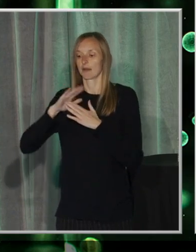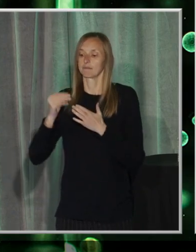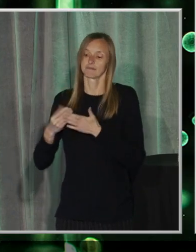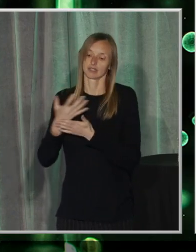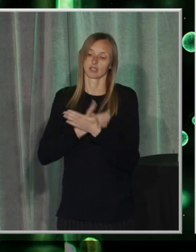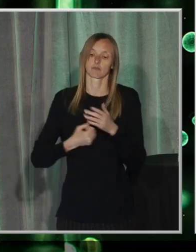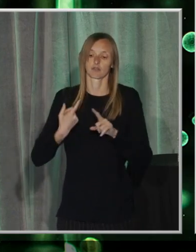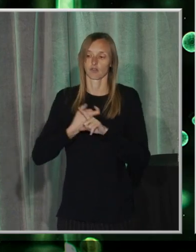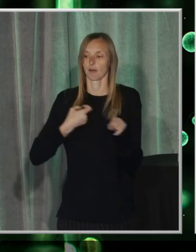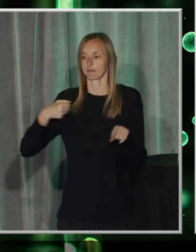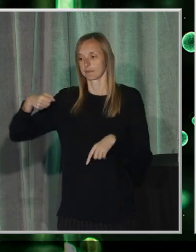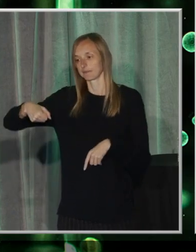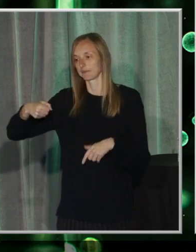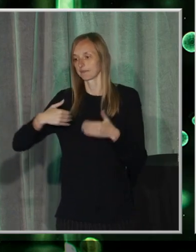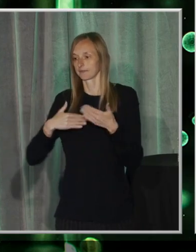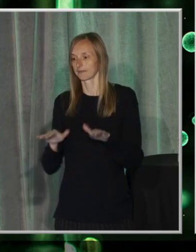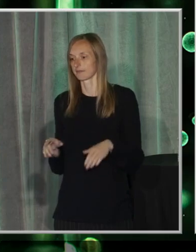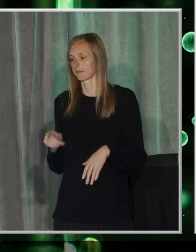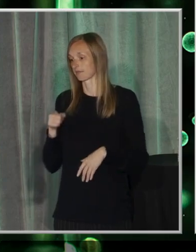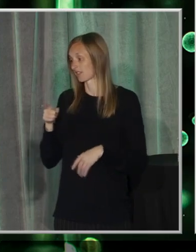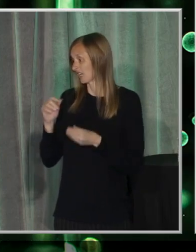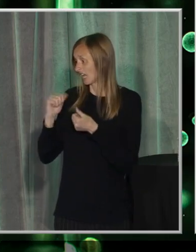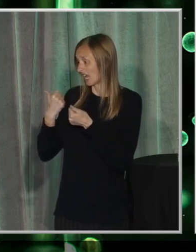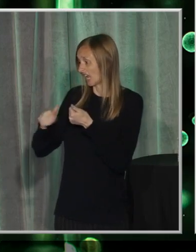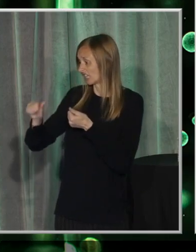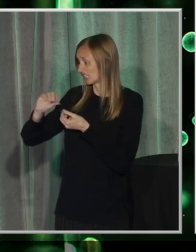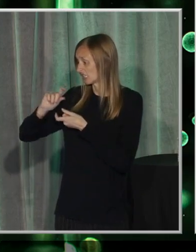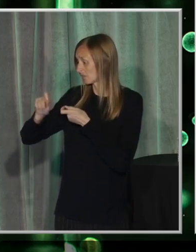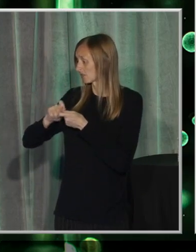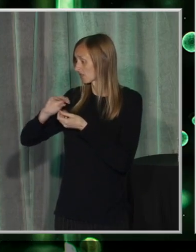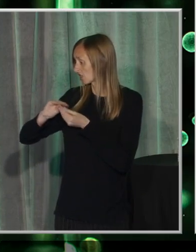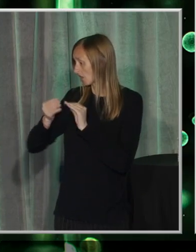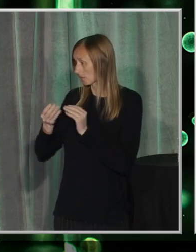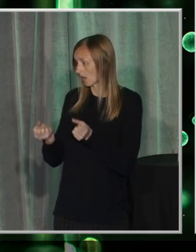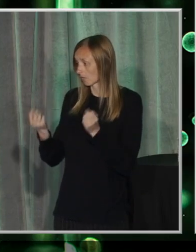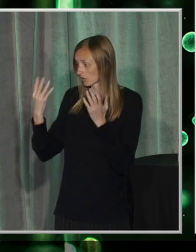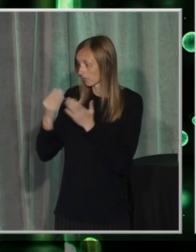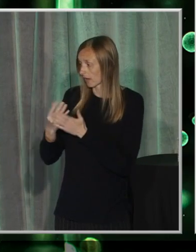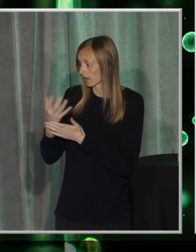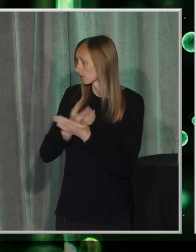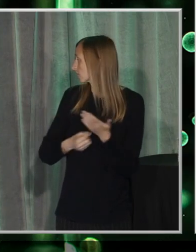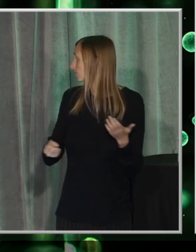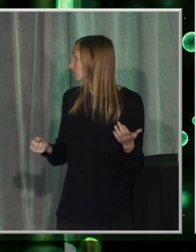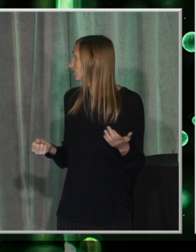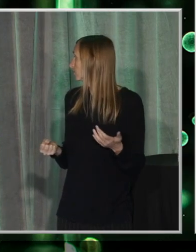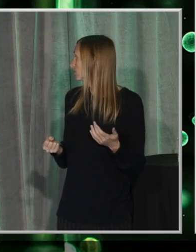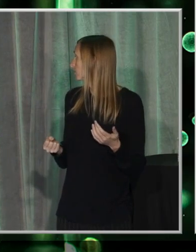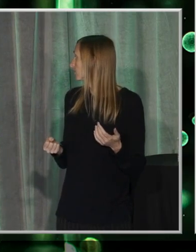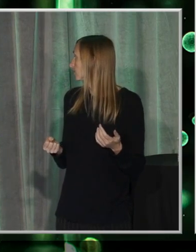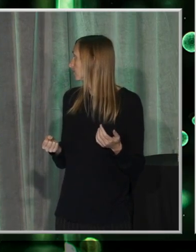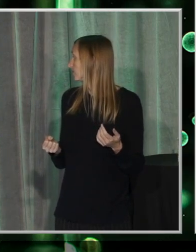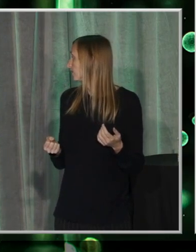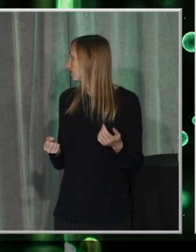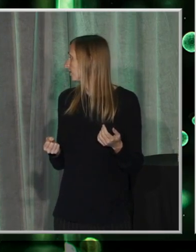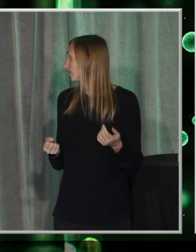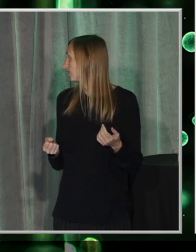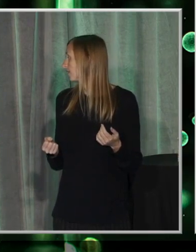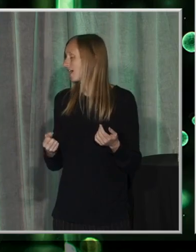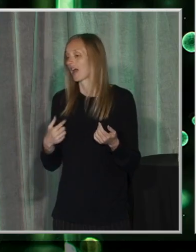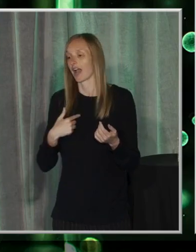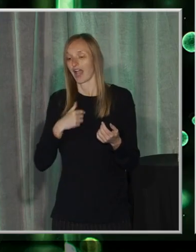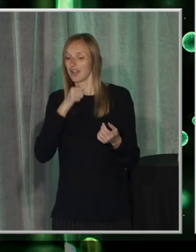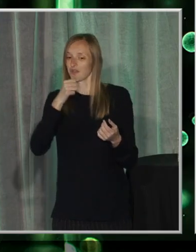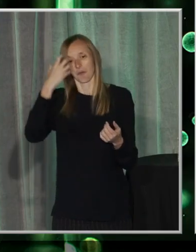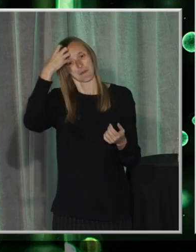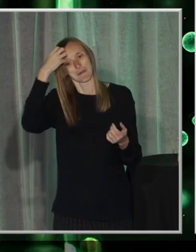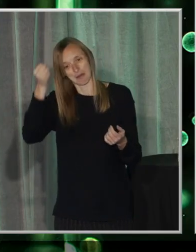from the packages. Any numbers you have in terms of? Yes. Should I check them? Because I don't have the numbers